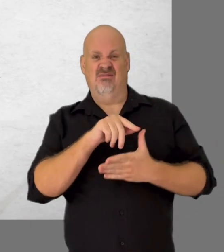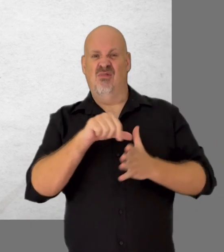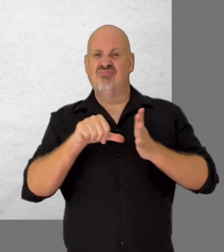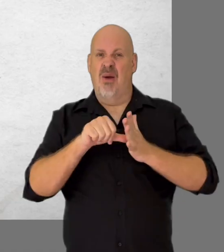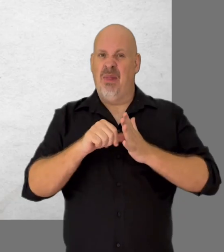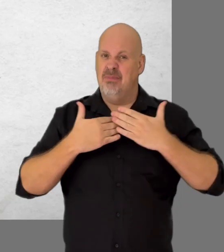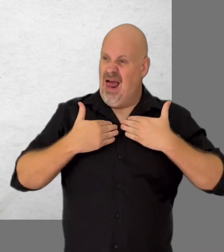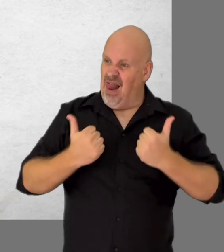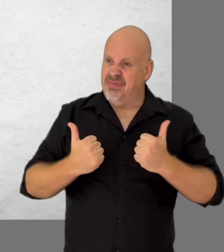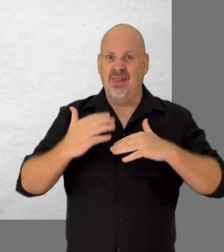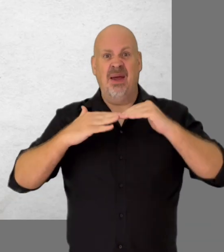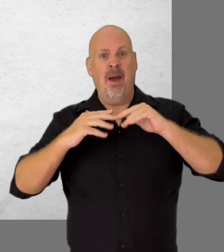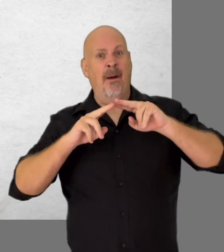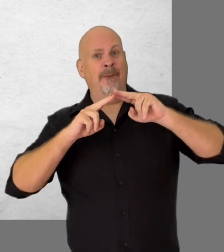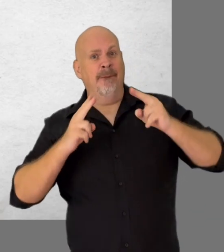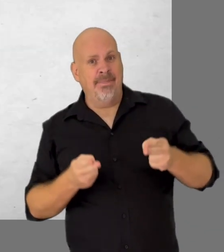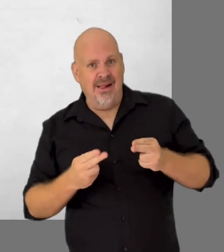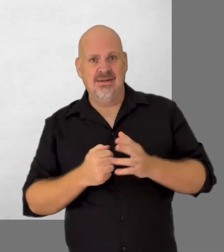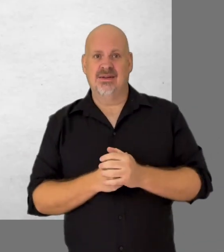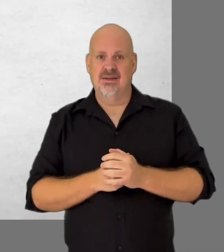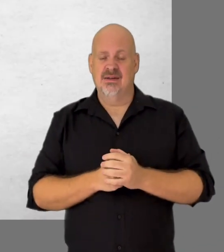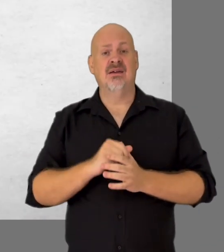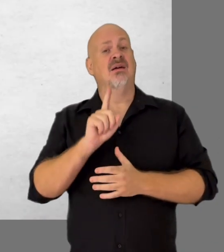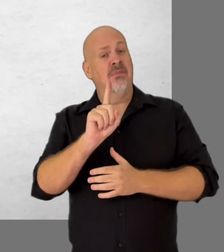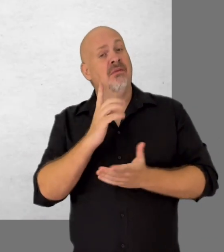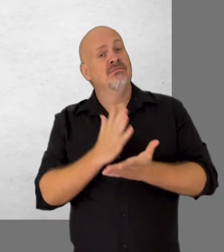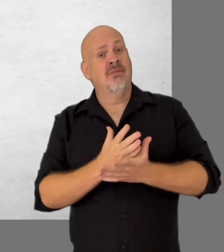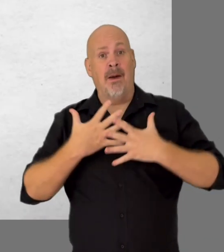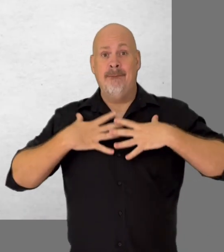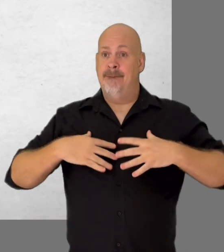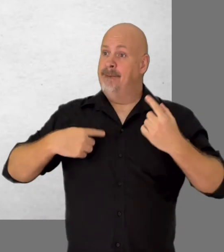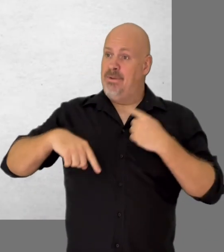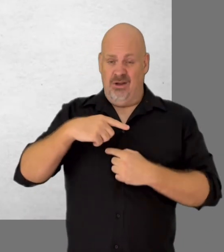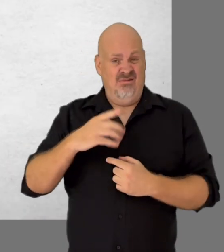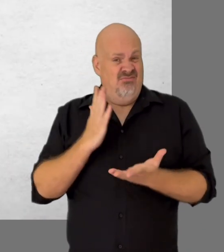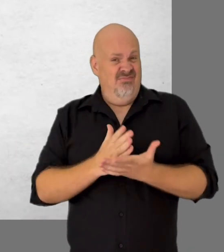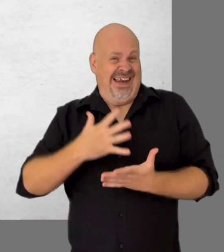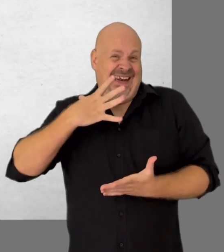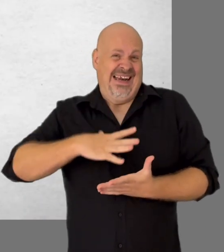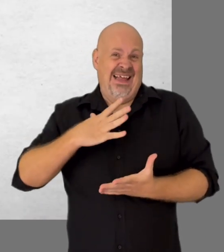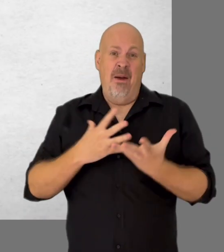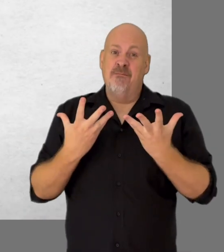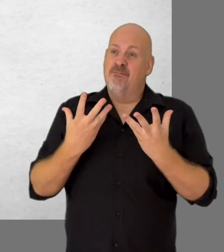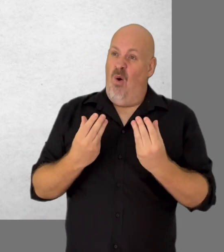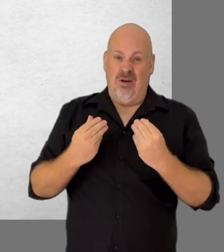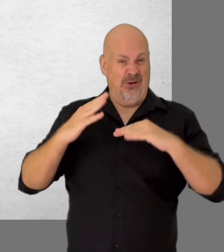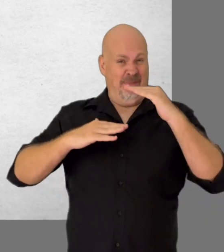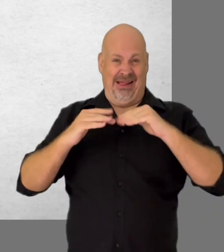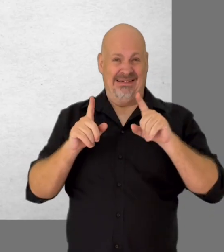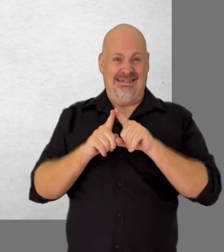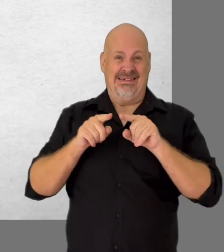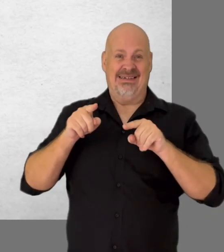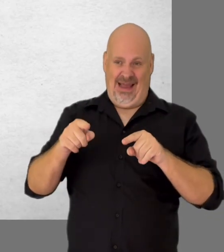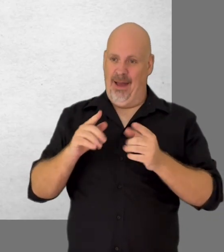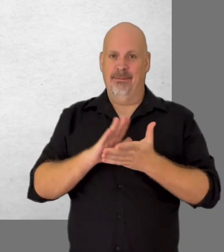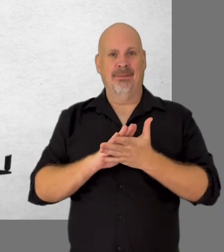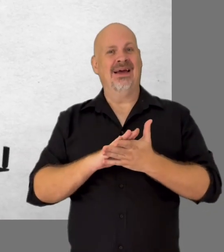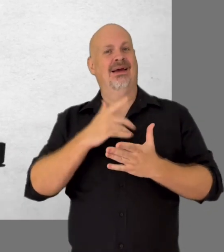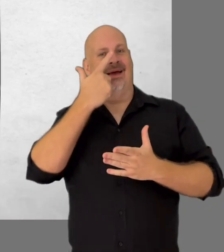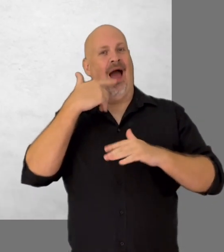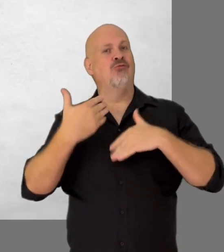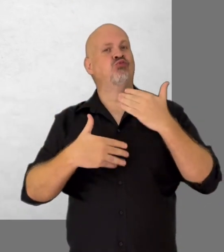health and for our buildings. However, just like our bodies, we need some moisture in our houses in order for them to function